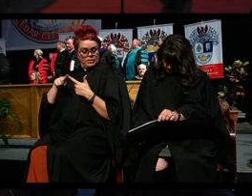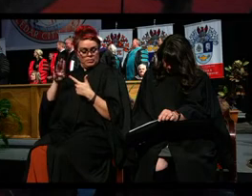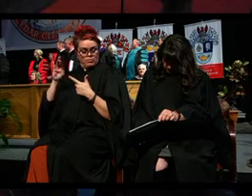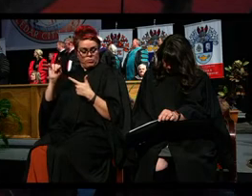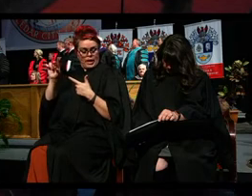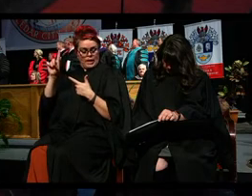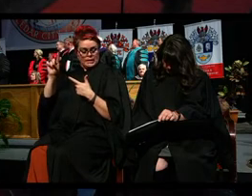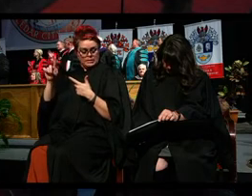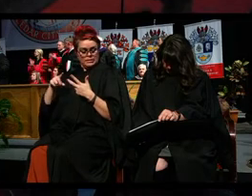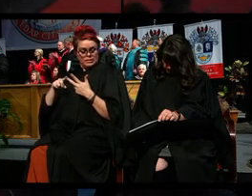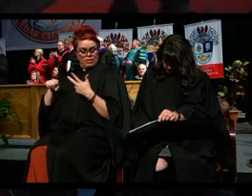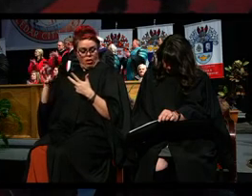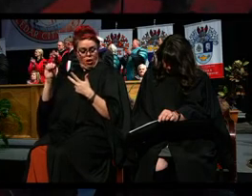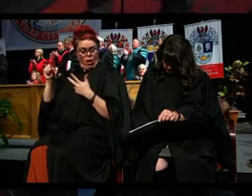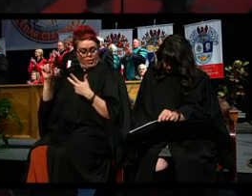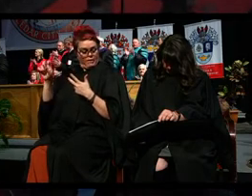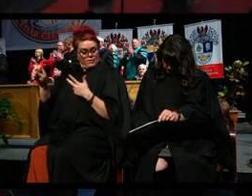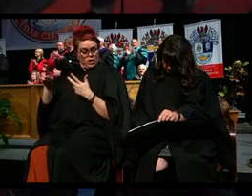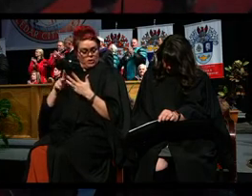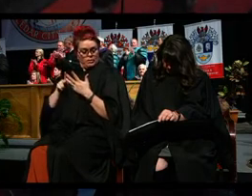Pearson.